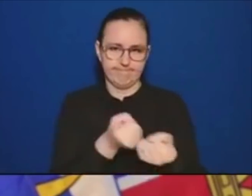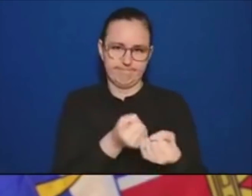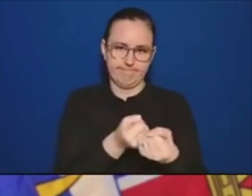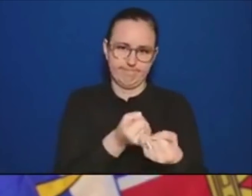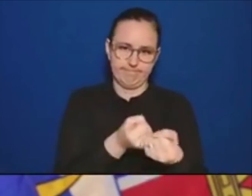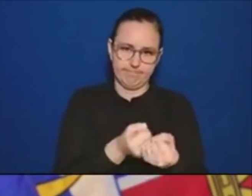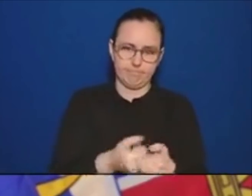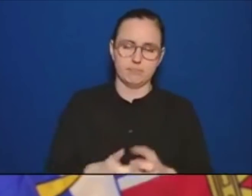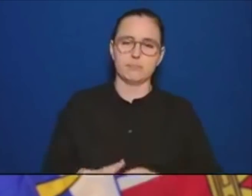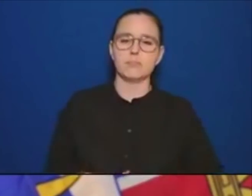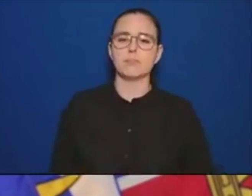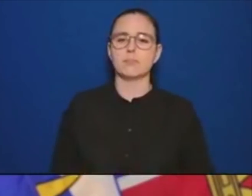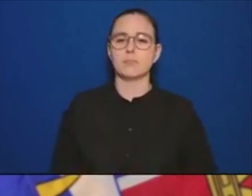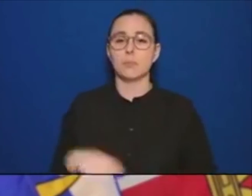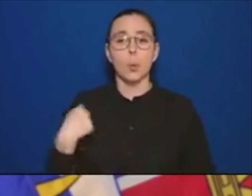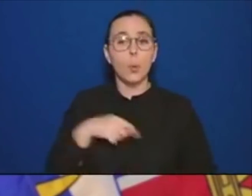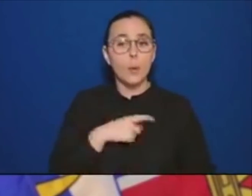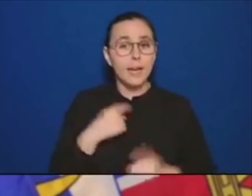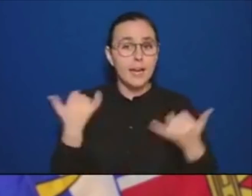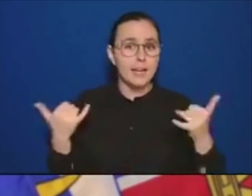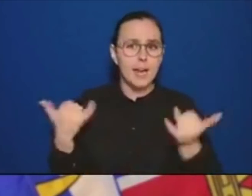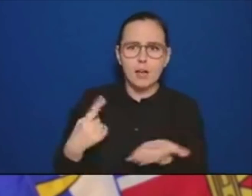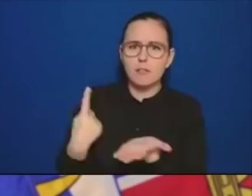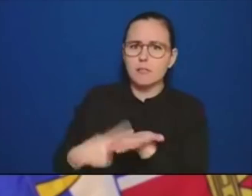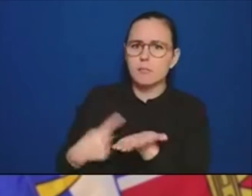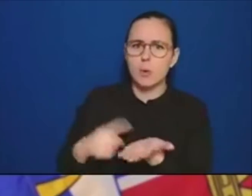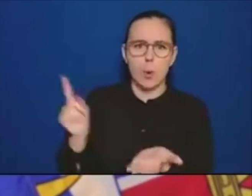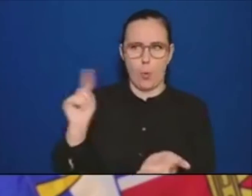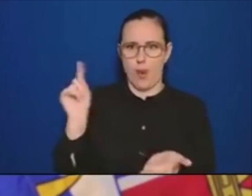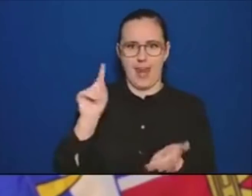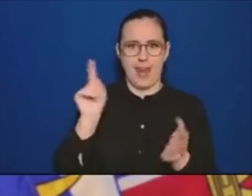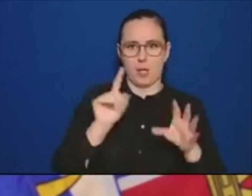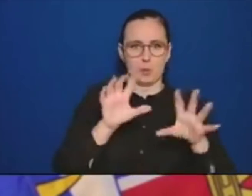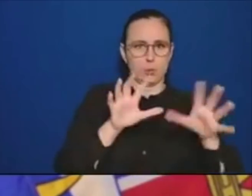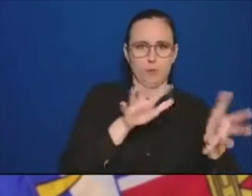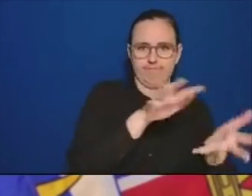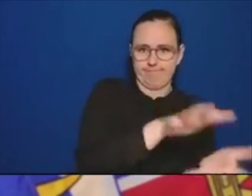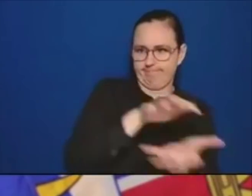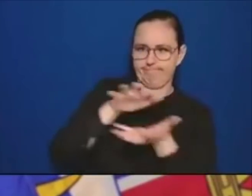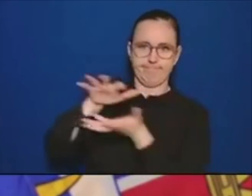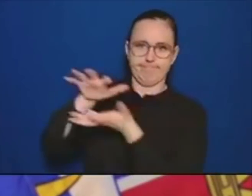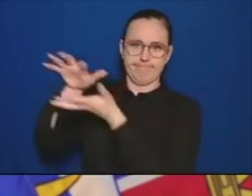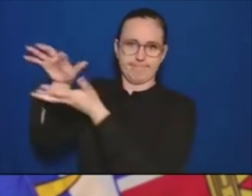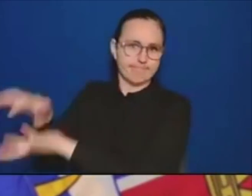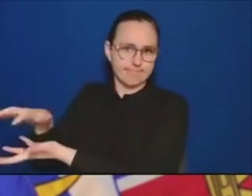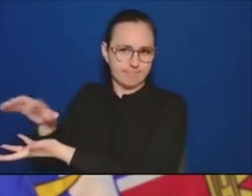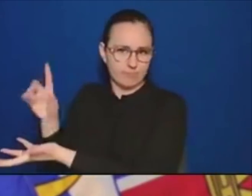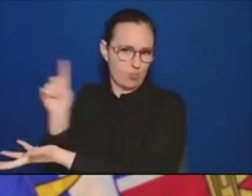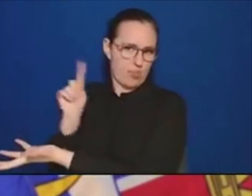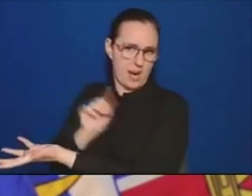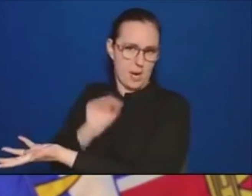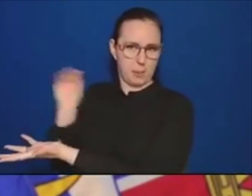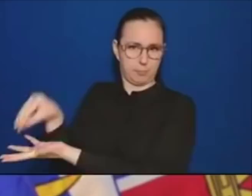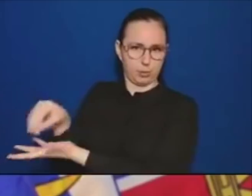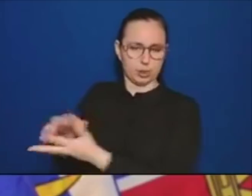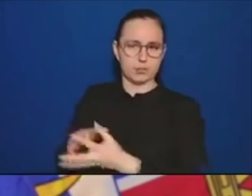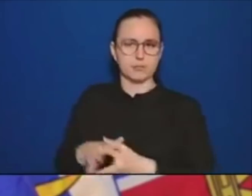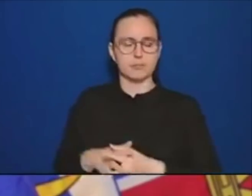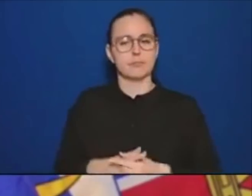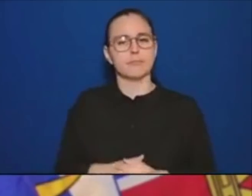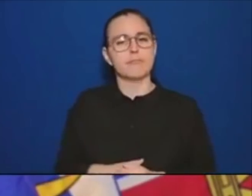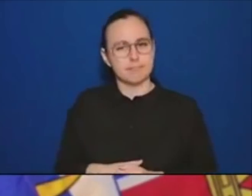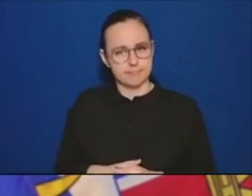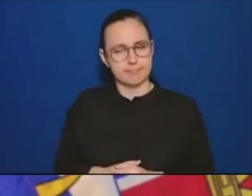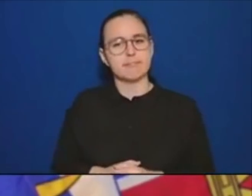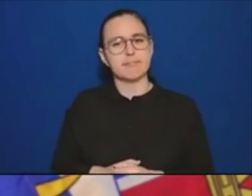those deceased animals right now. And so we are seeing movement there, but the best thing you can do, especially if you're in the